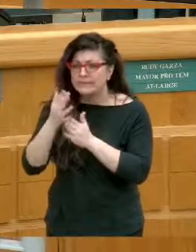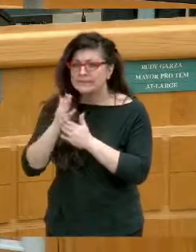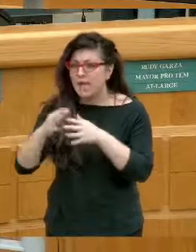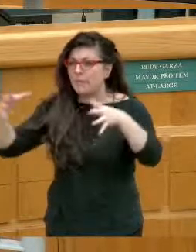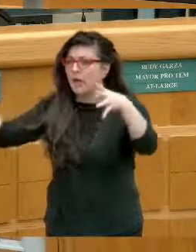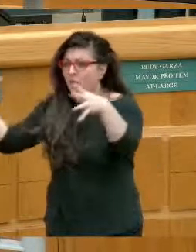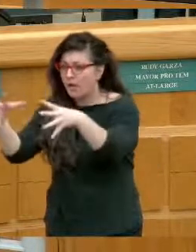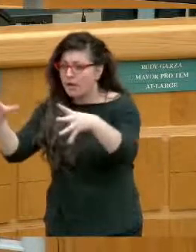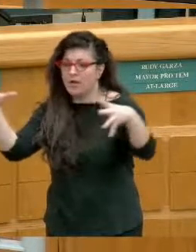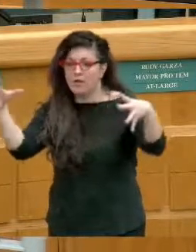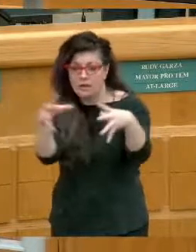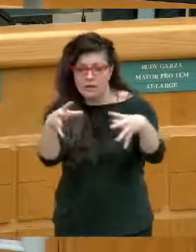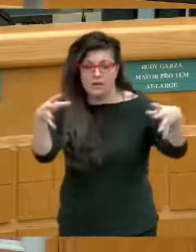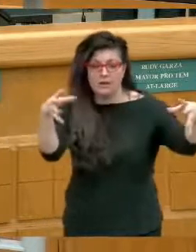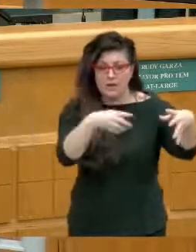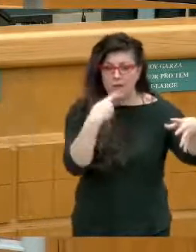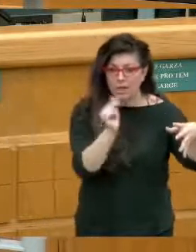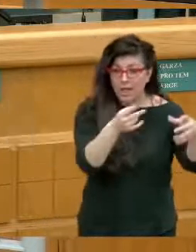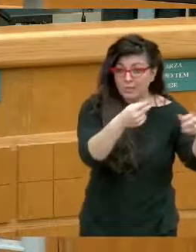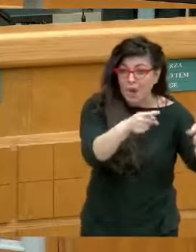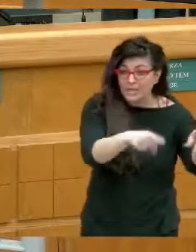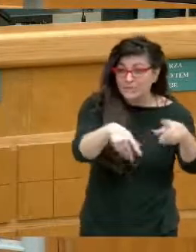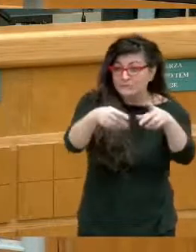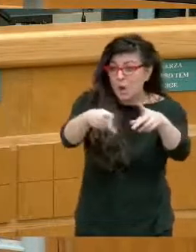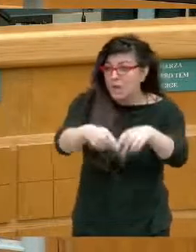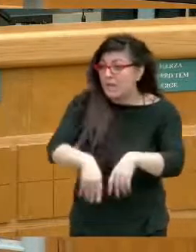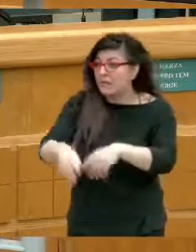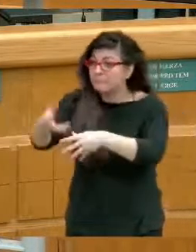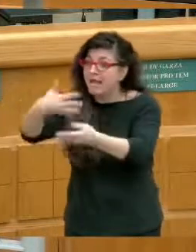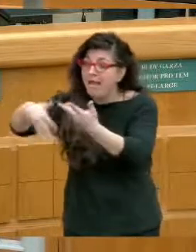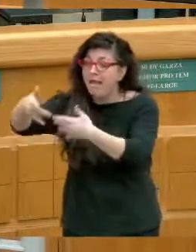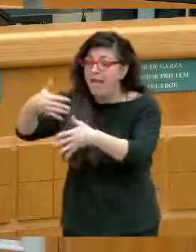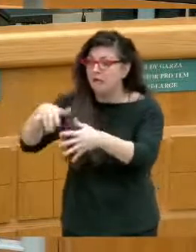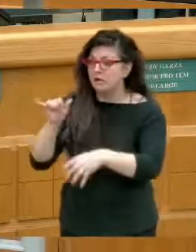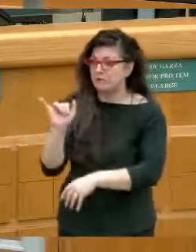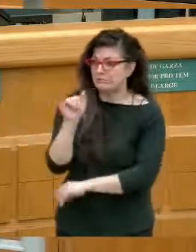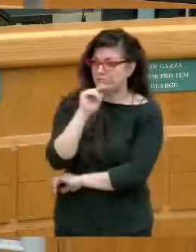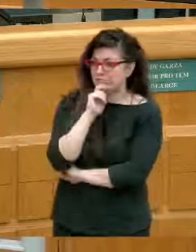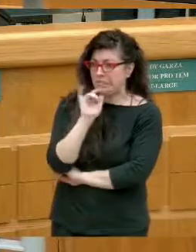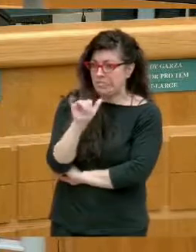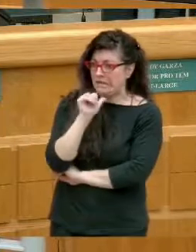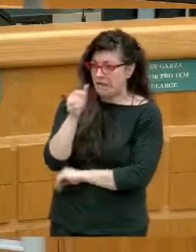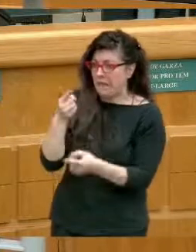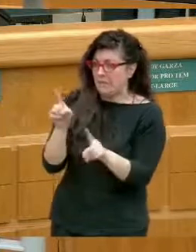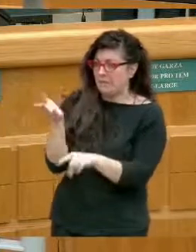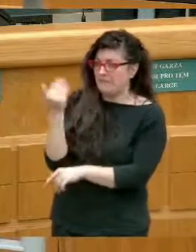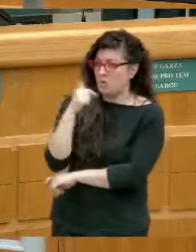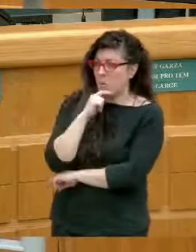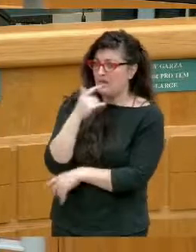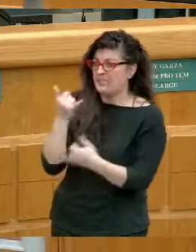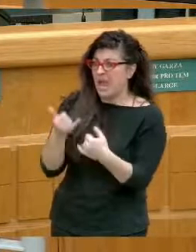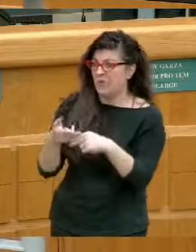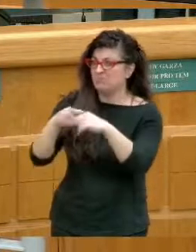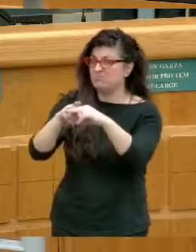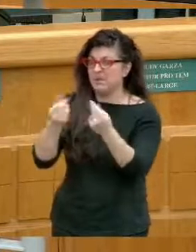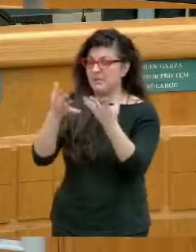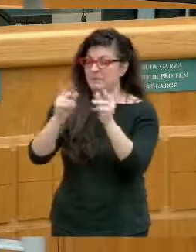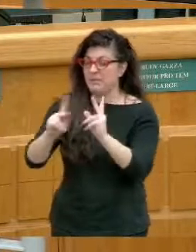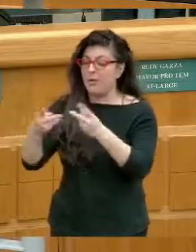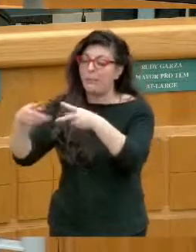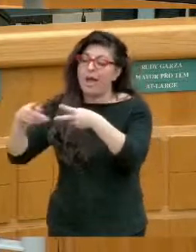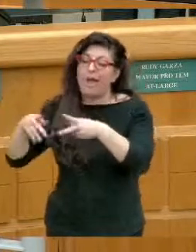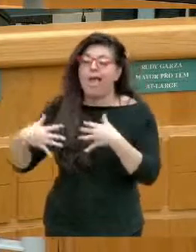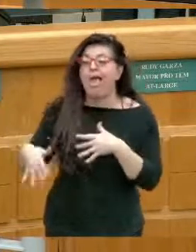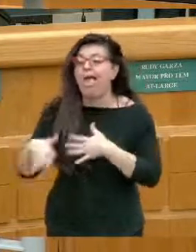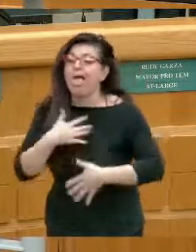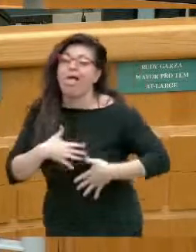some parties and gatherings in my neighborhood that certainly weren't happening previously. And so this loosening